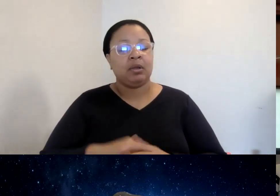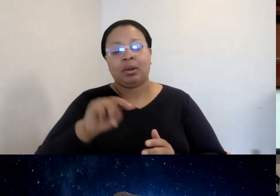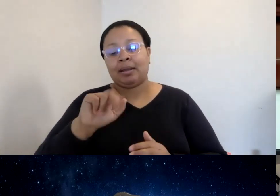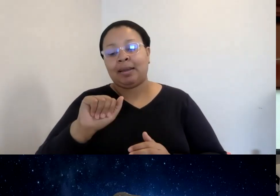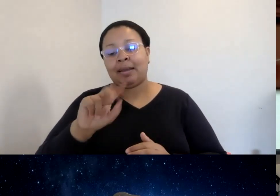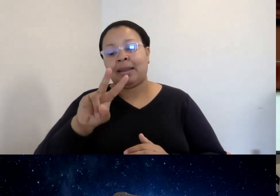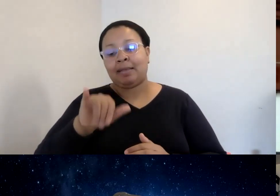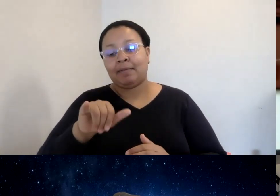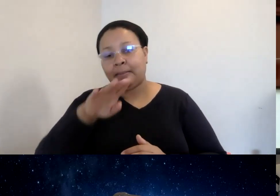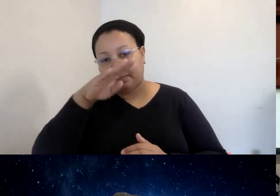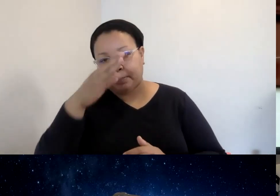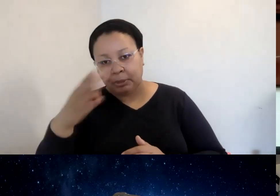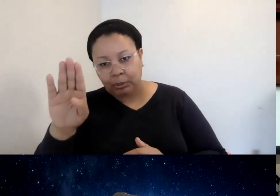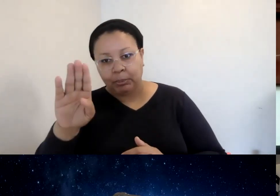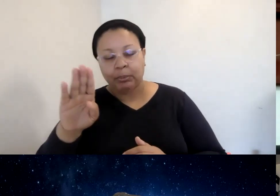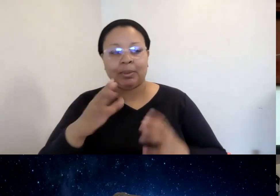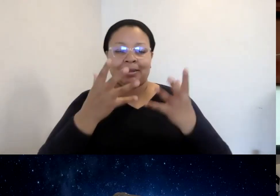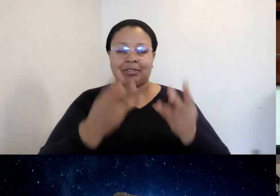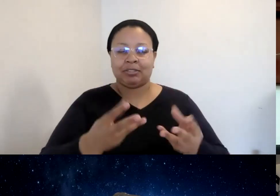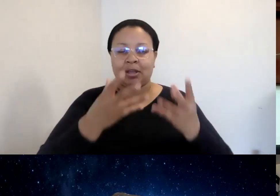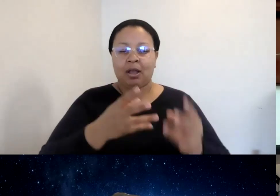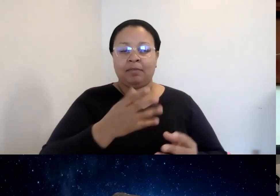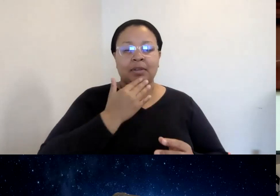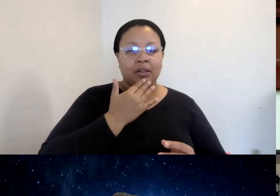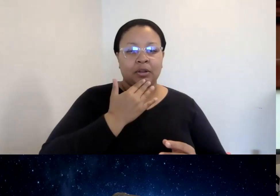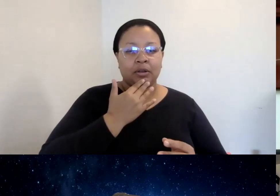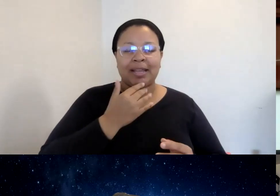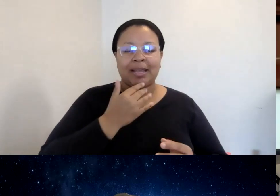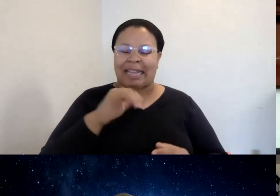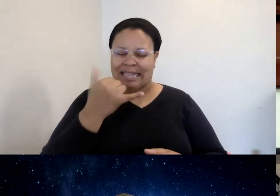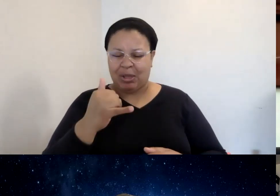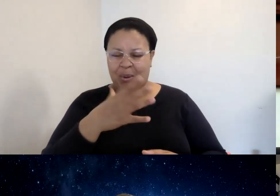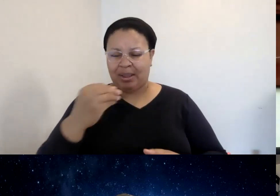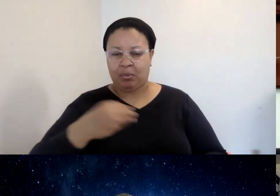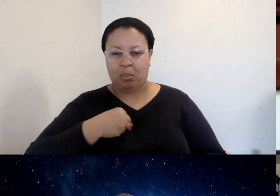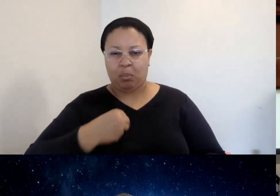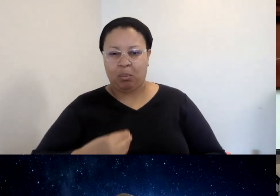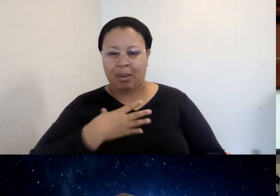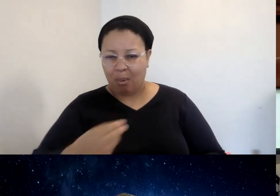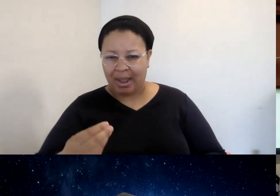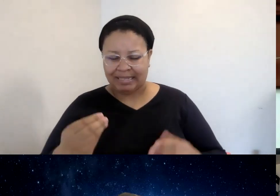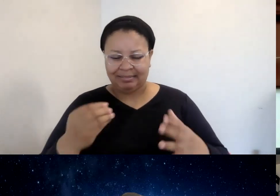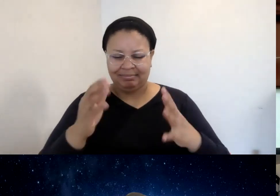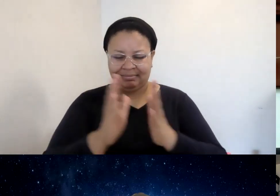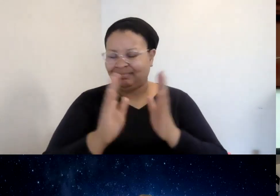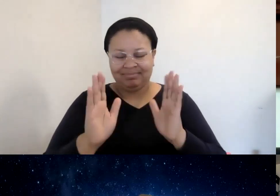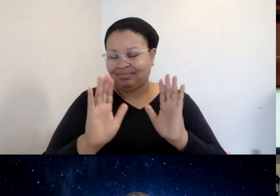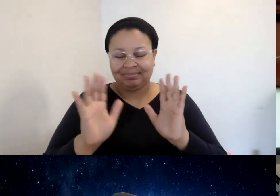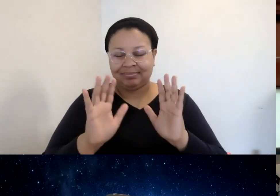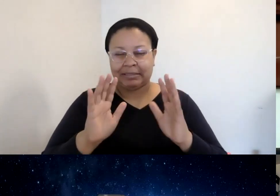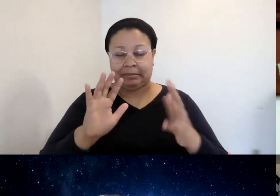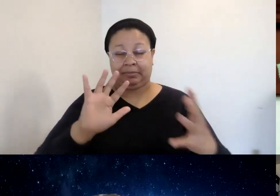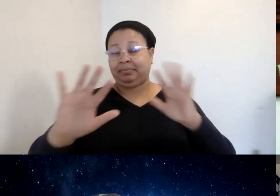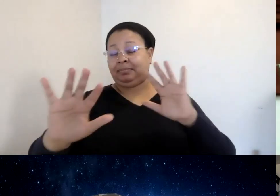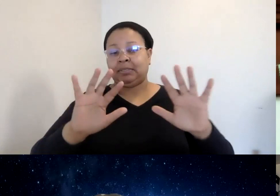color. You wouldn't necessarily want like yellow and white to go together. You also want to